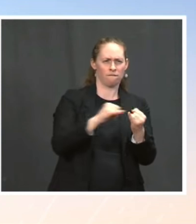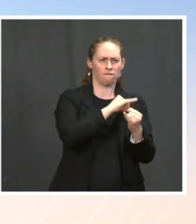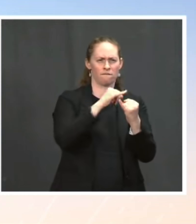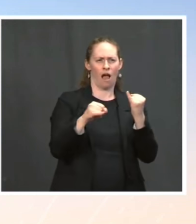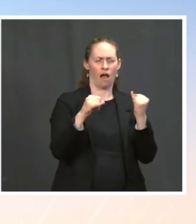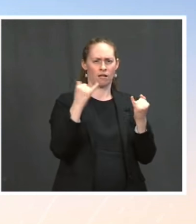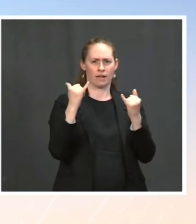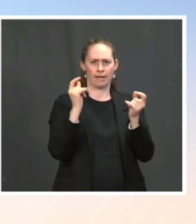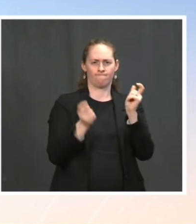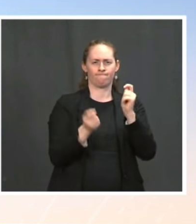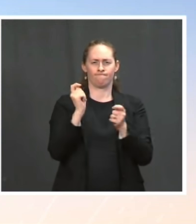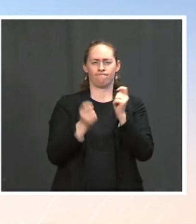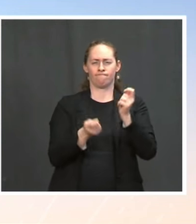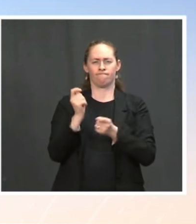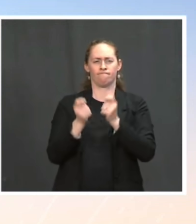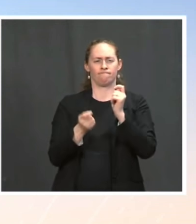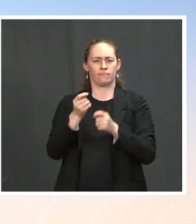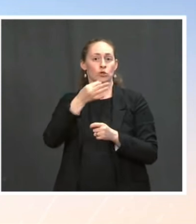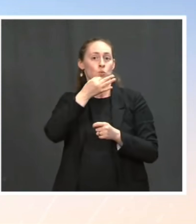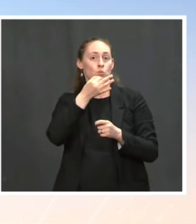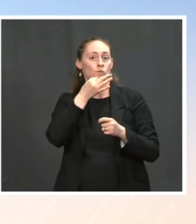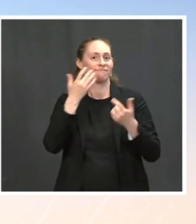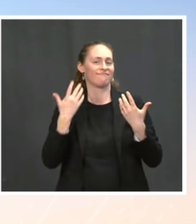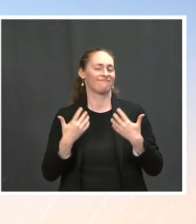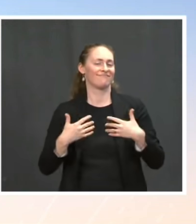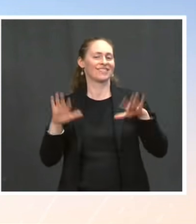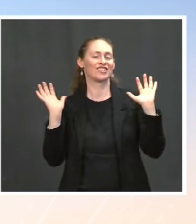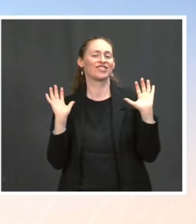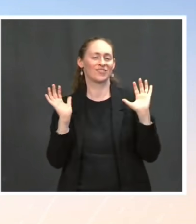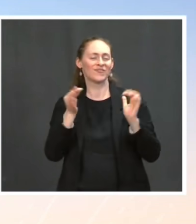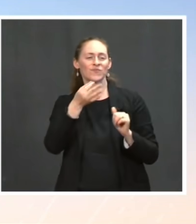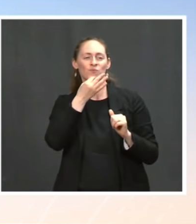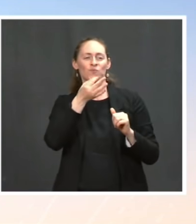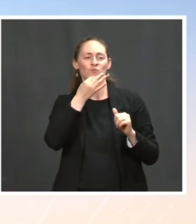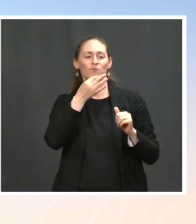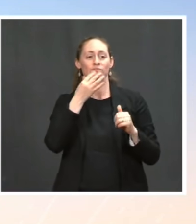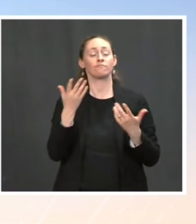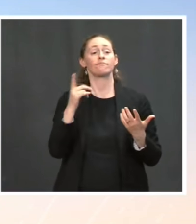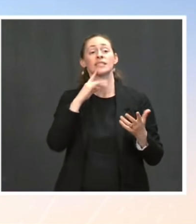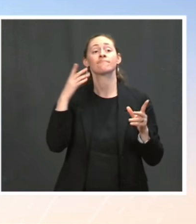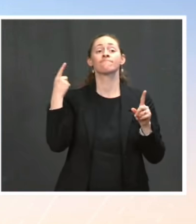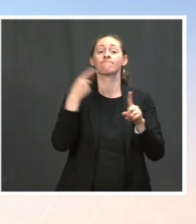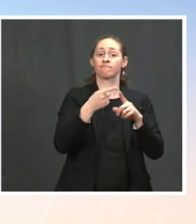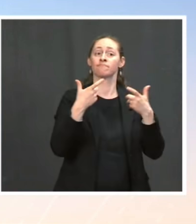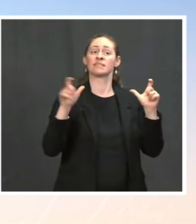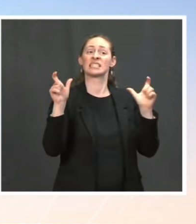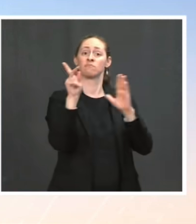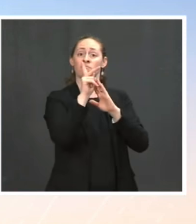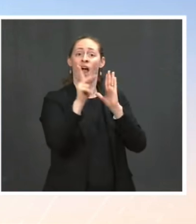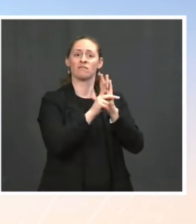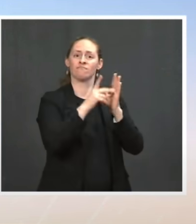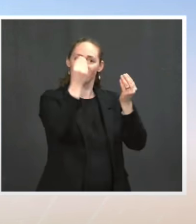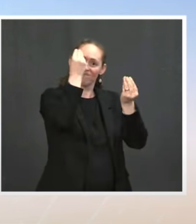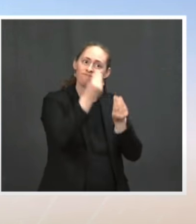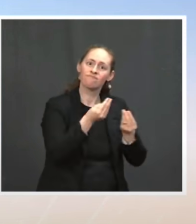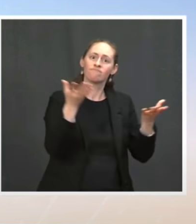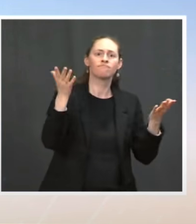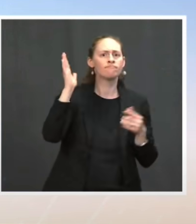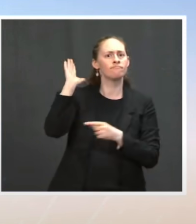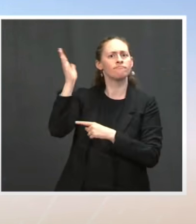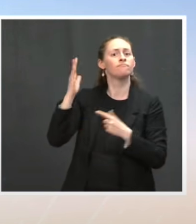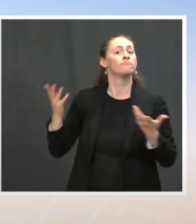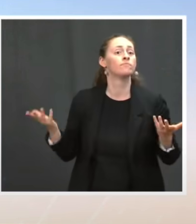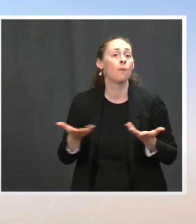this. I can also tell you that while the major policy announcement in the speech is, of course, the American Families Plan, a